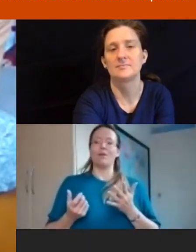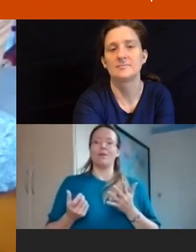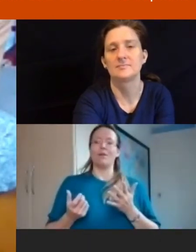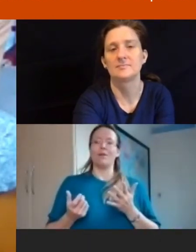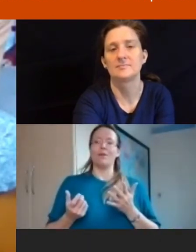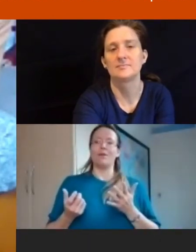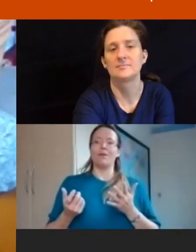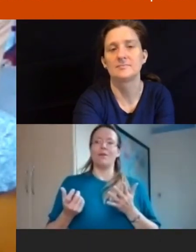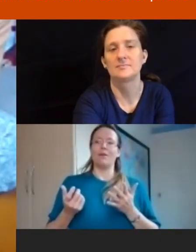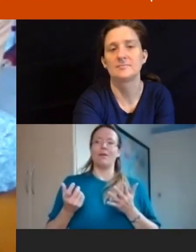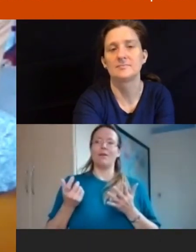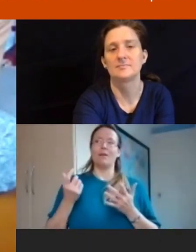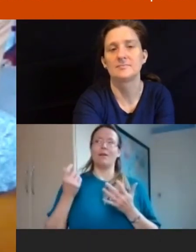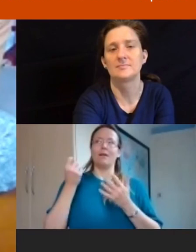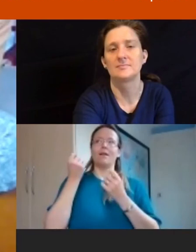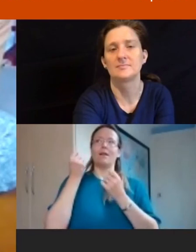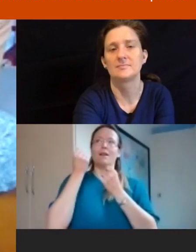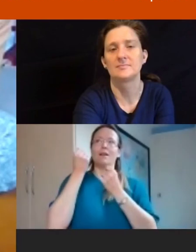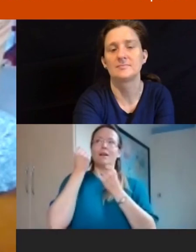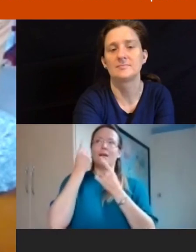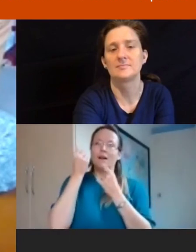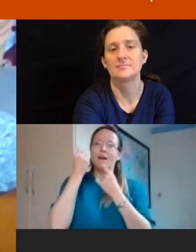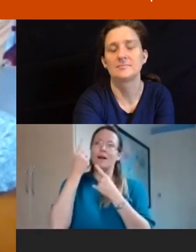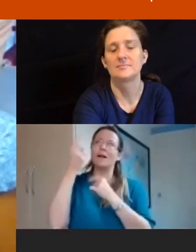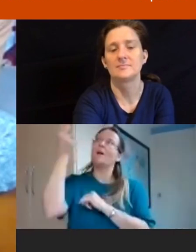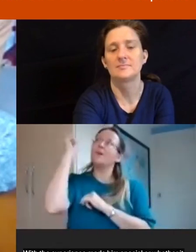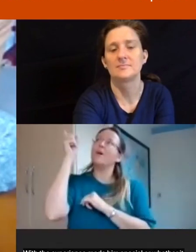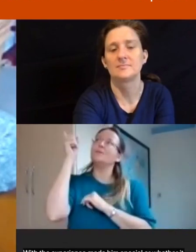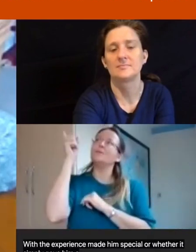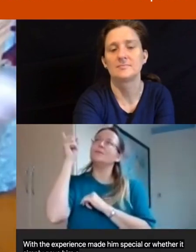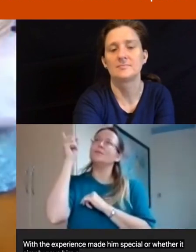gave him a glimpse of who God really is.